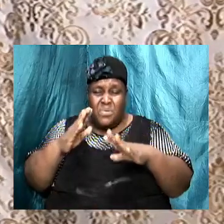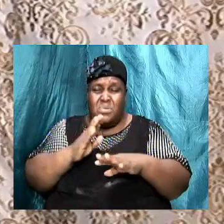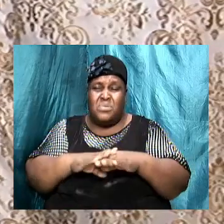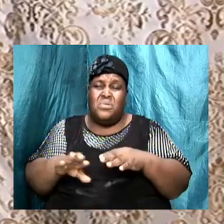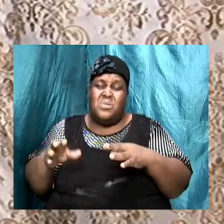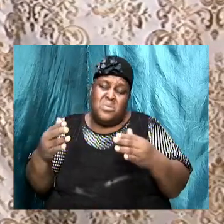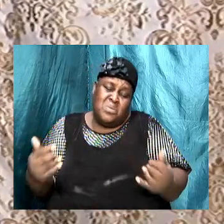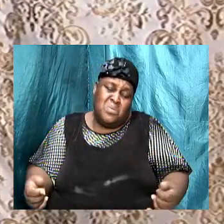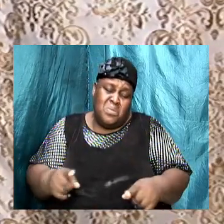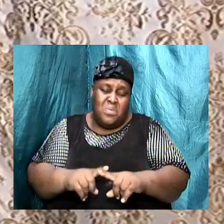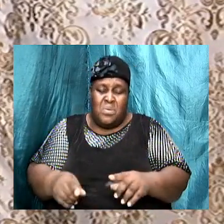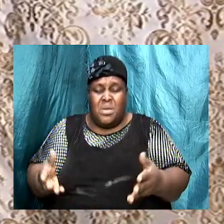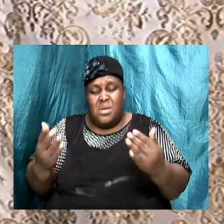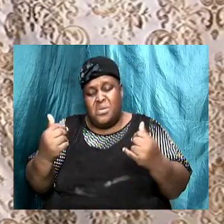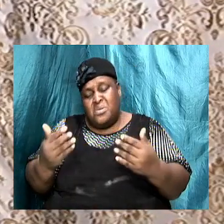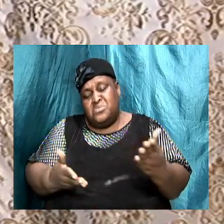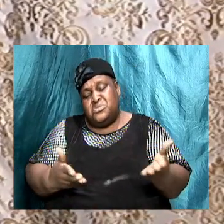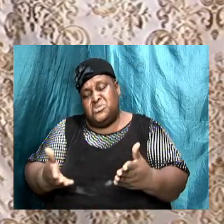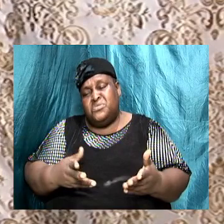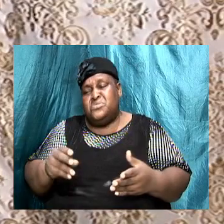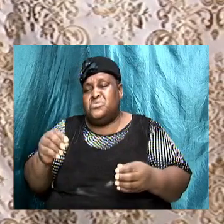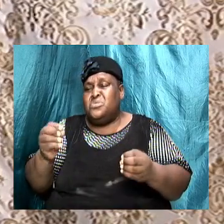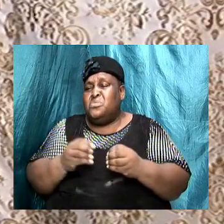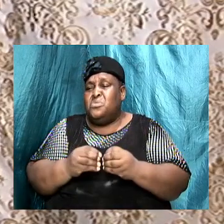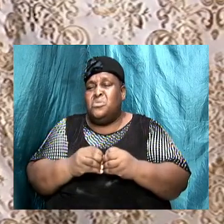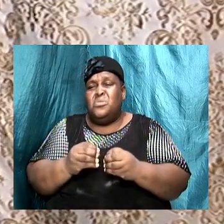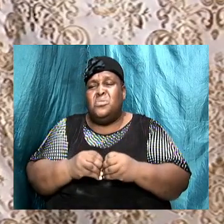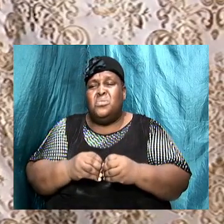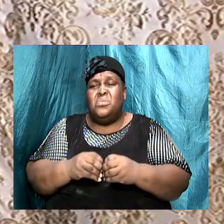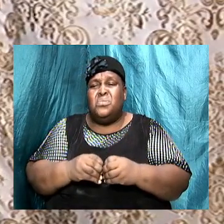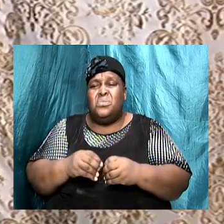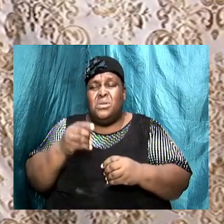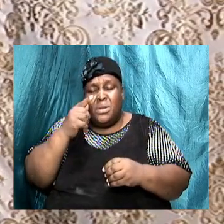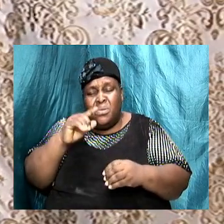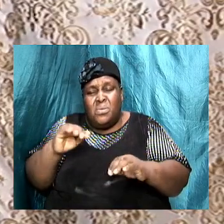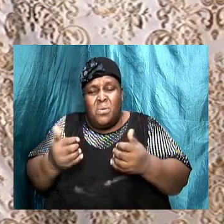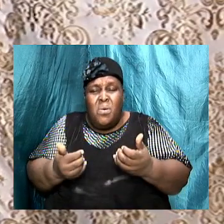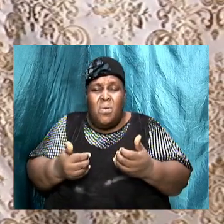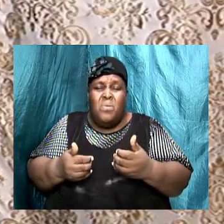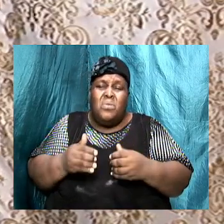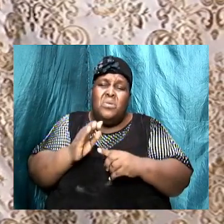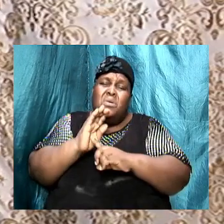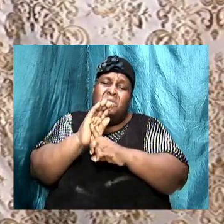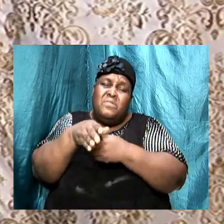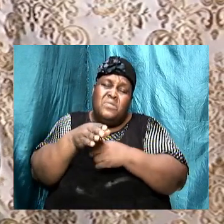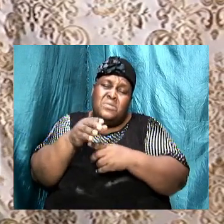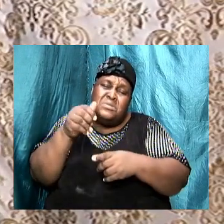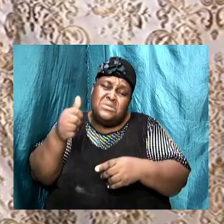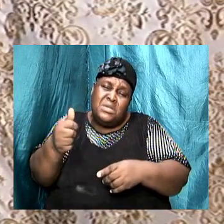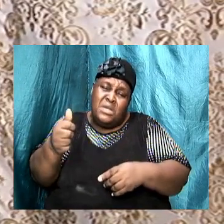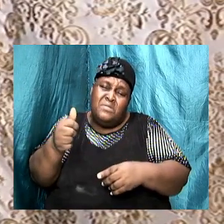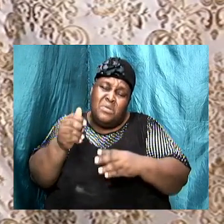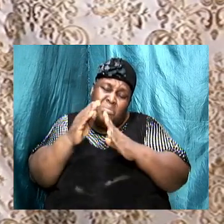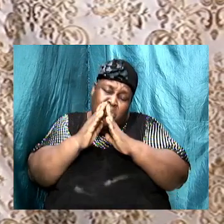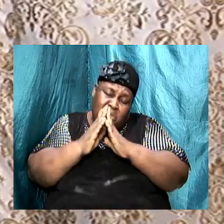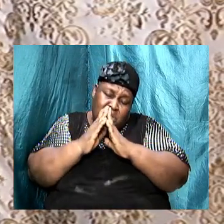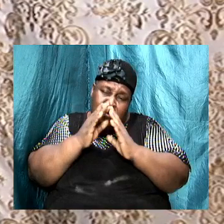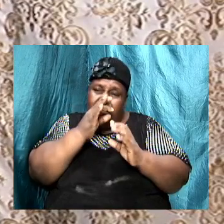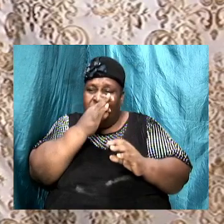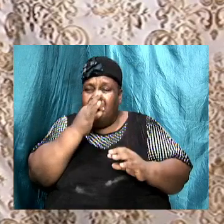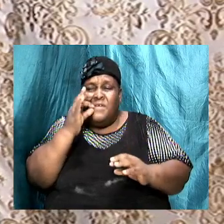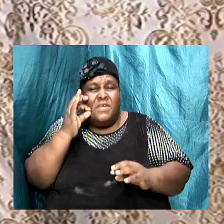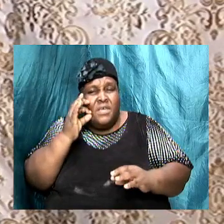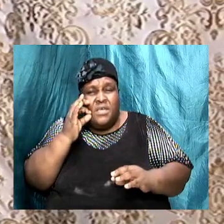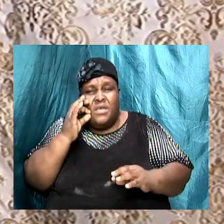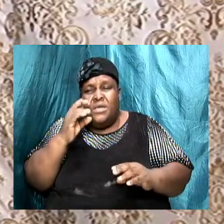to service anymore. Now, when I look at how I have to push myself to pray and to fast